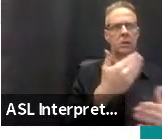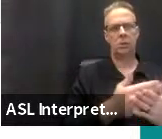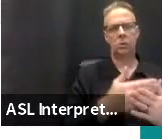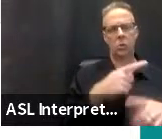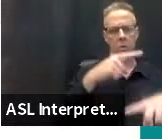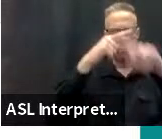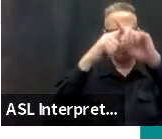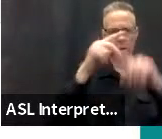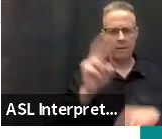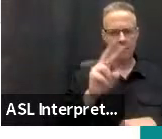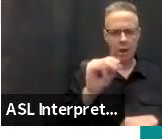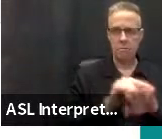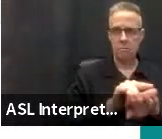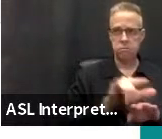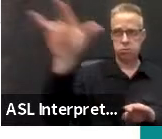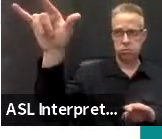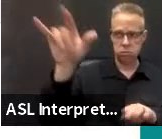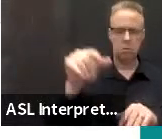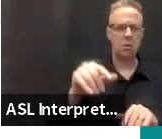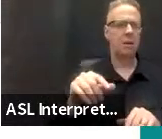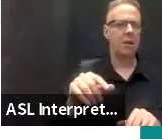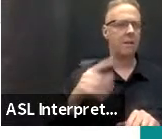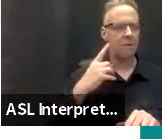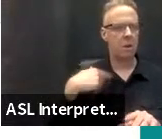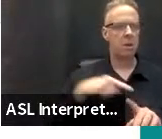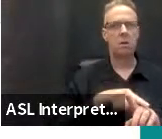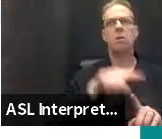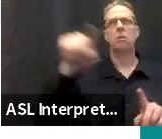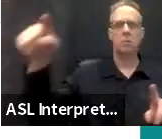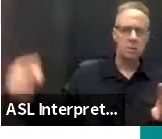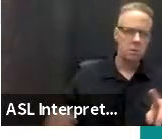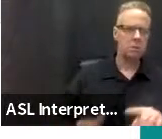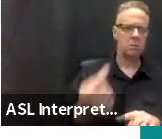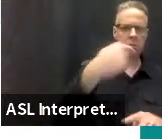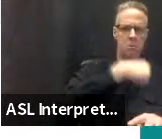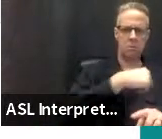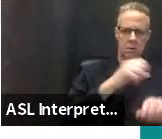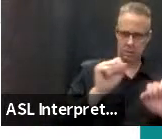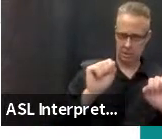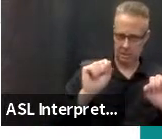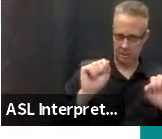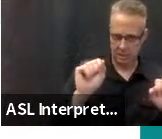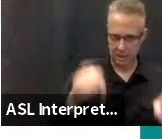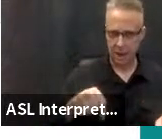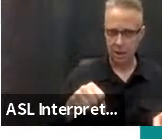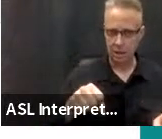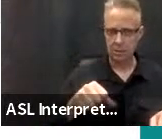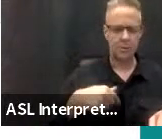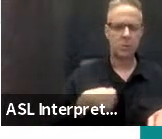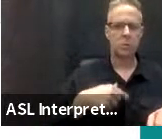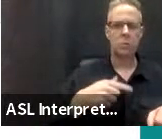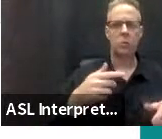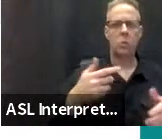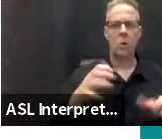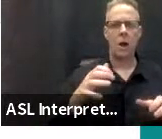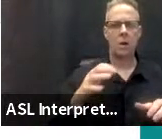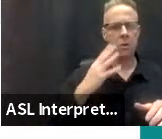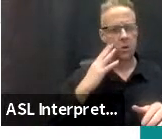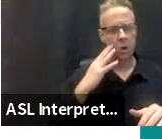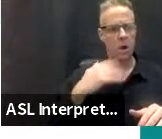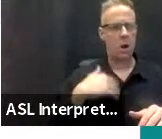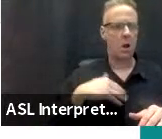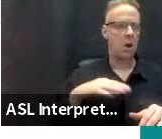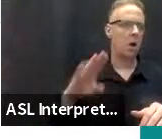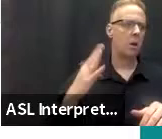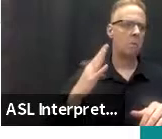Vancouver, the airfield, whatever, and get to that community connector and get back to the bridge, is there a way to do that so that I don't have to ride on a blue bike lane on